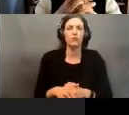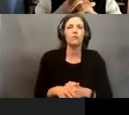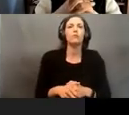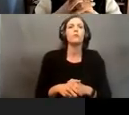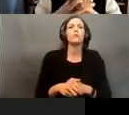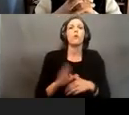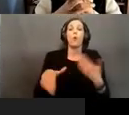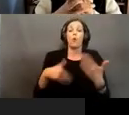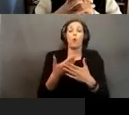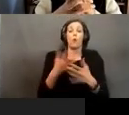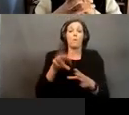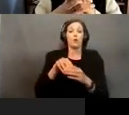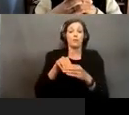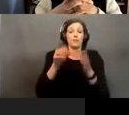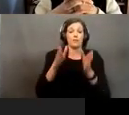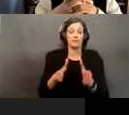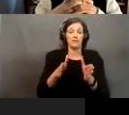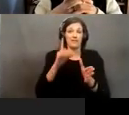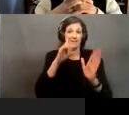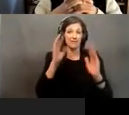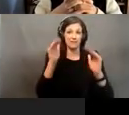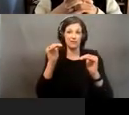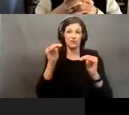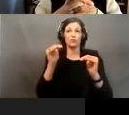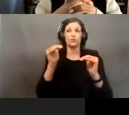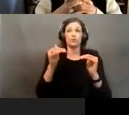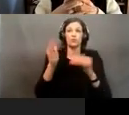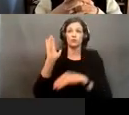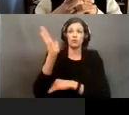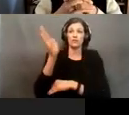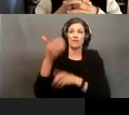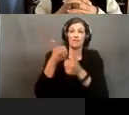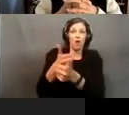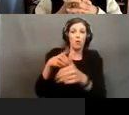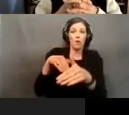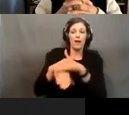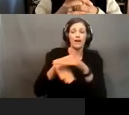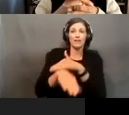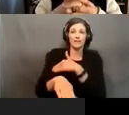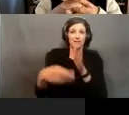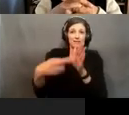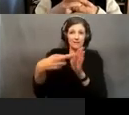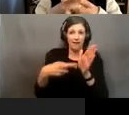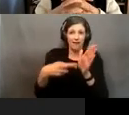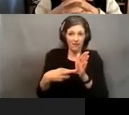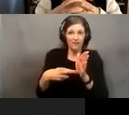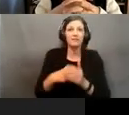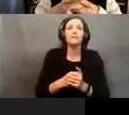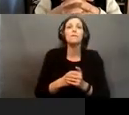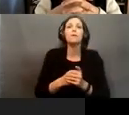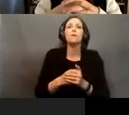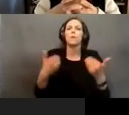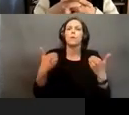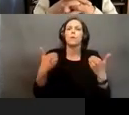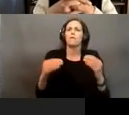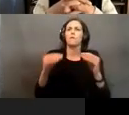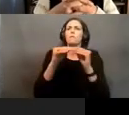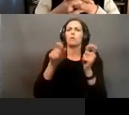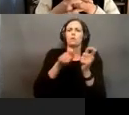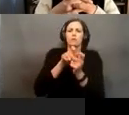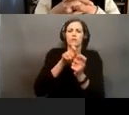participants are expected to present following access guidelines and we're doing more detailed information